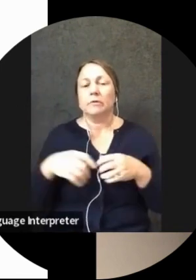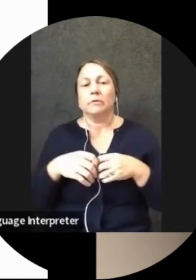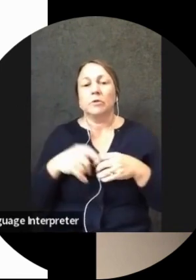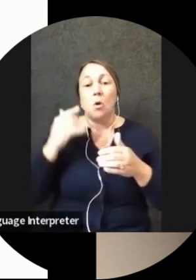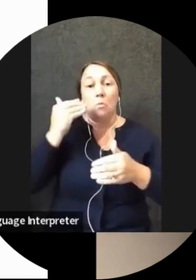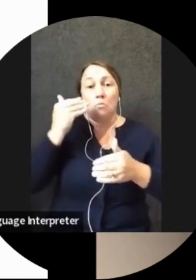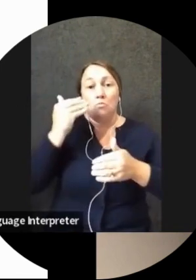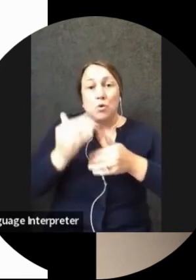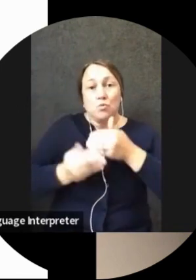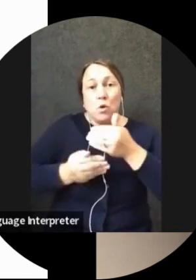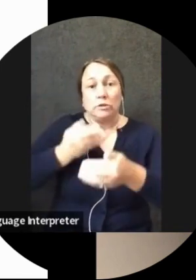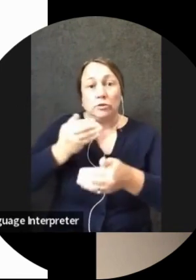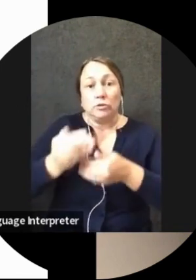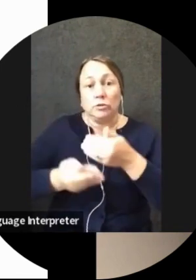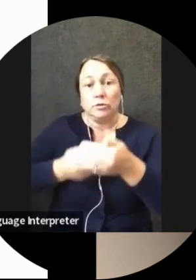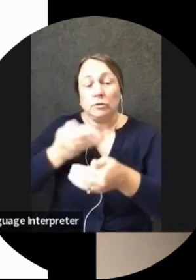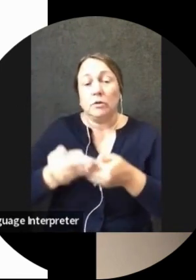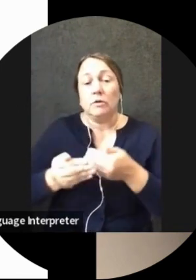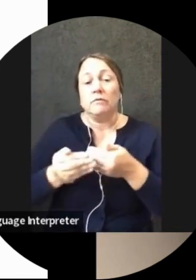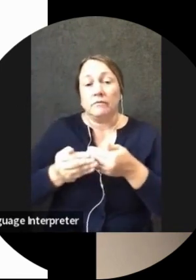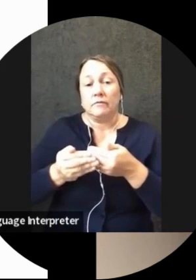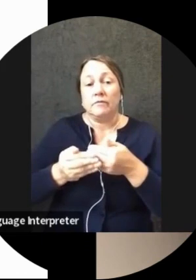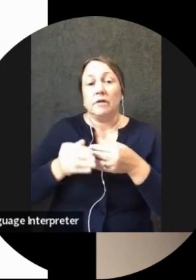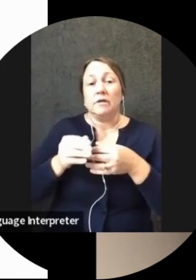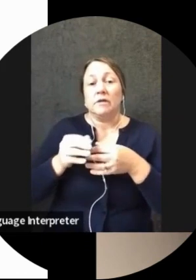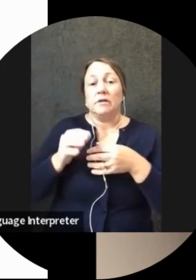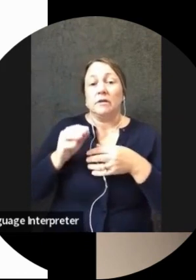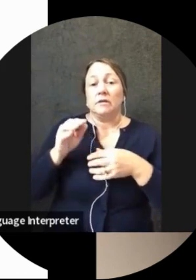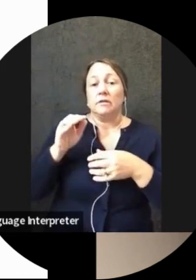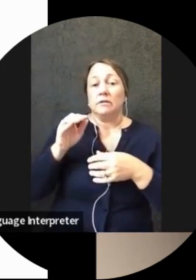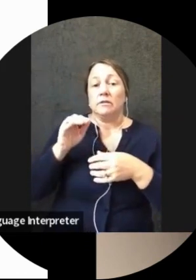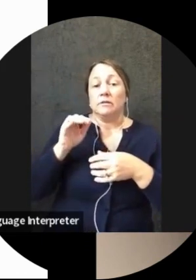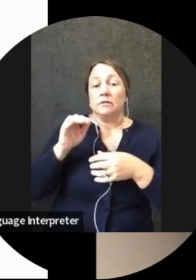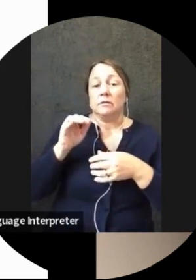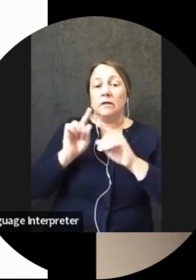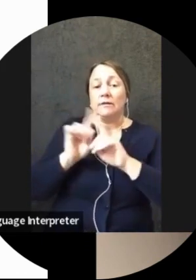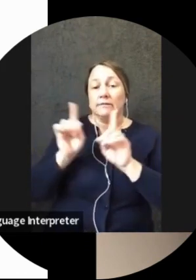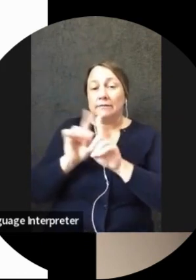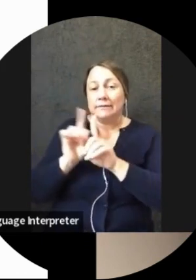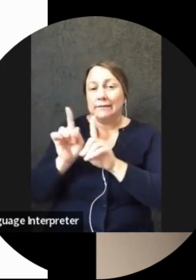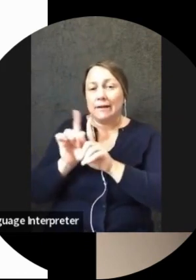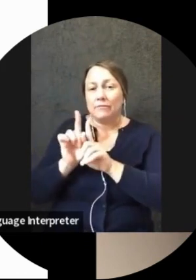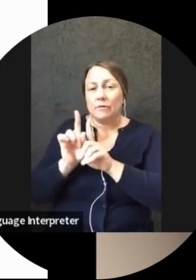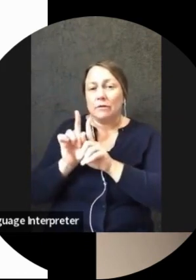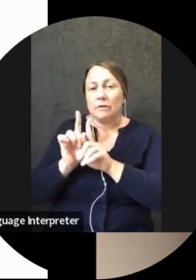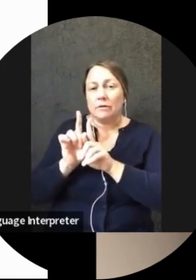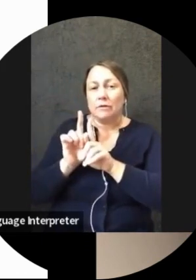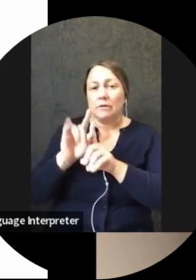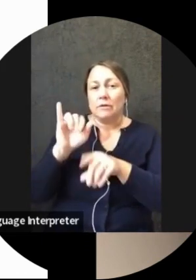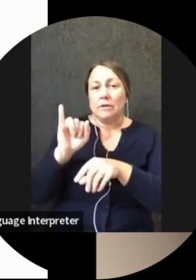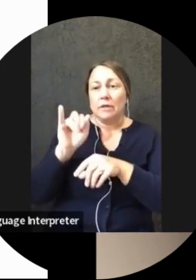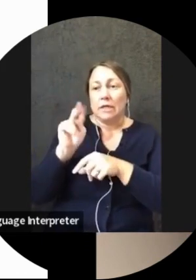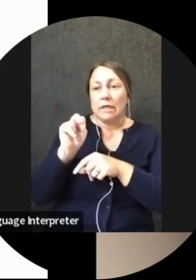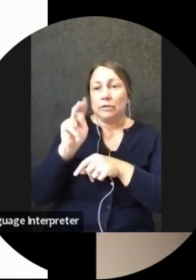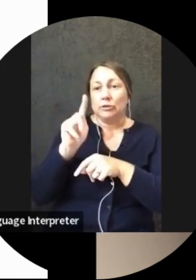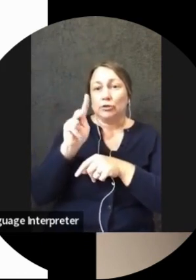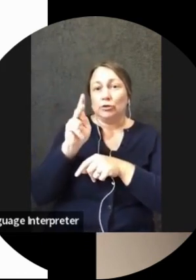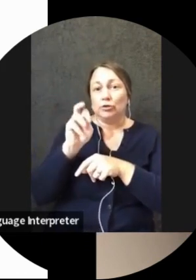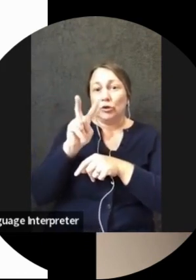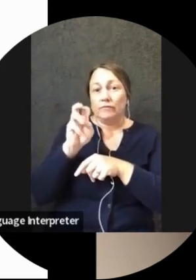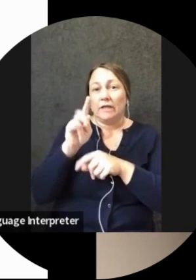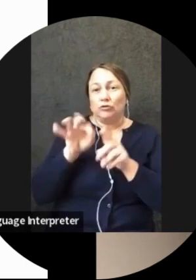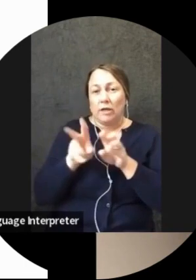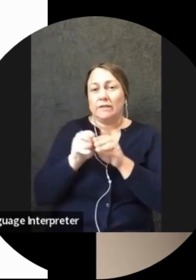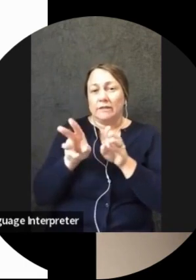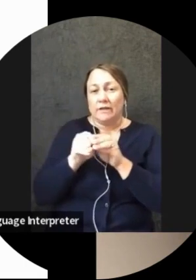of interventions and techniques to be done if the student's behavior